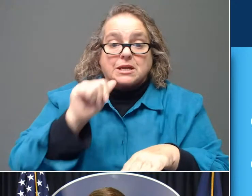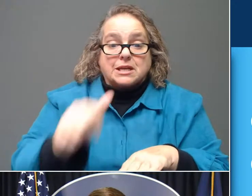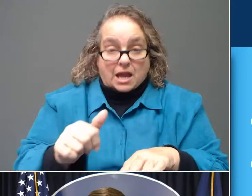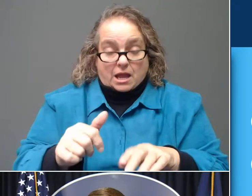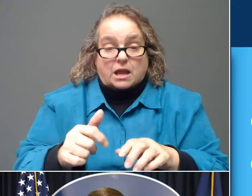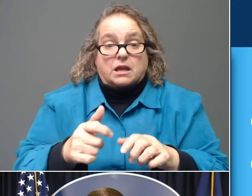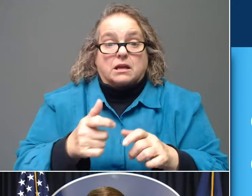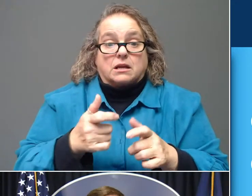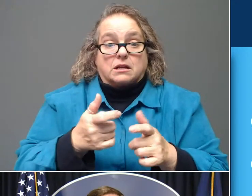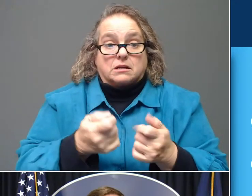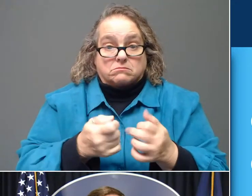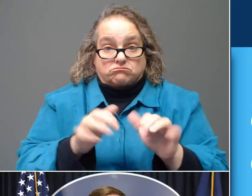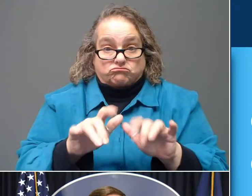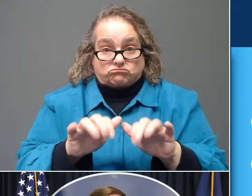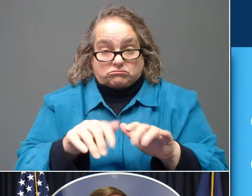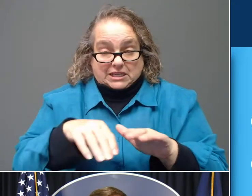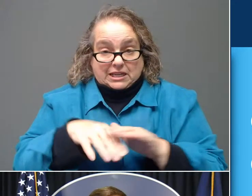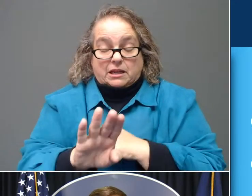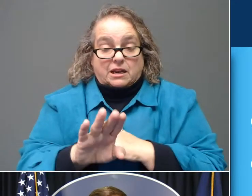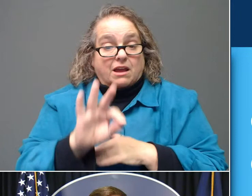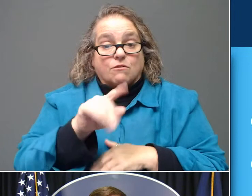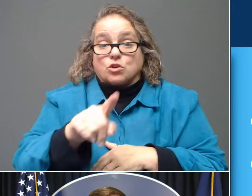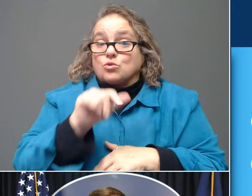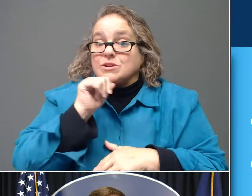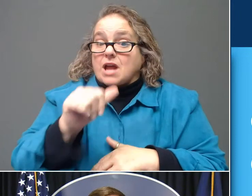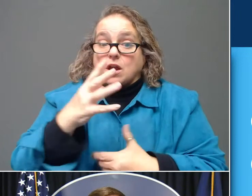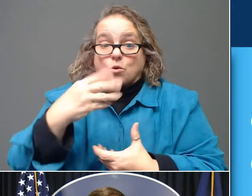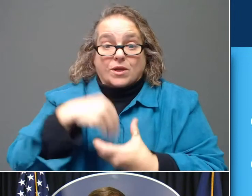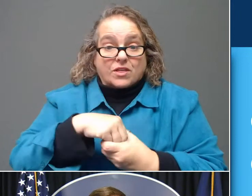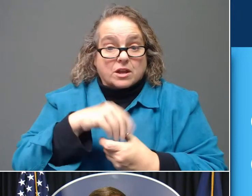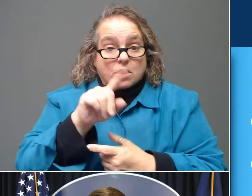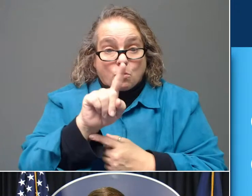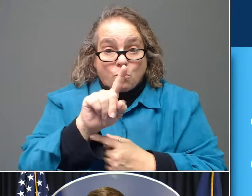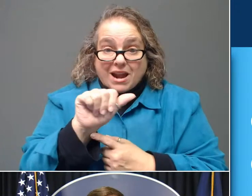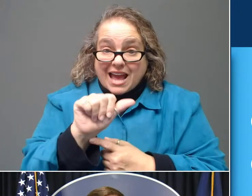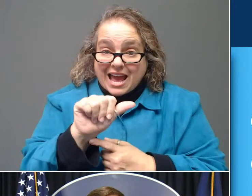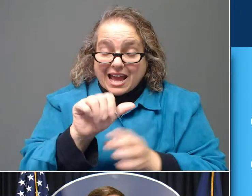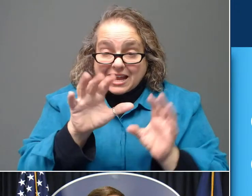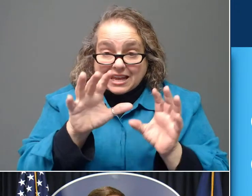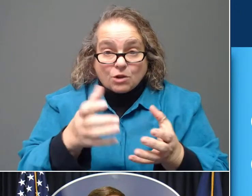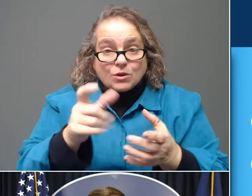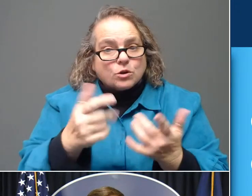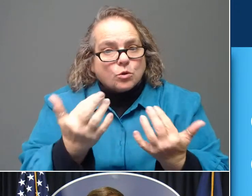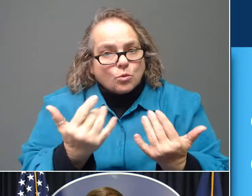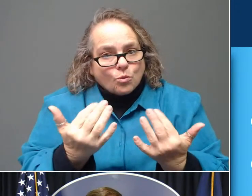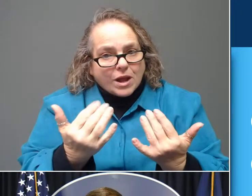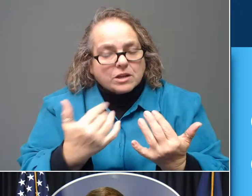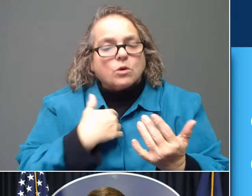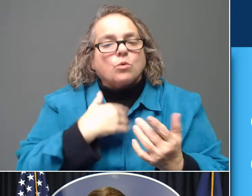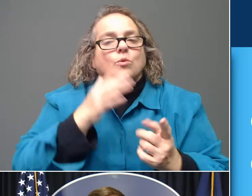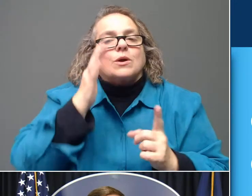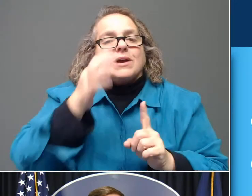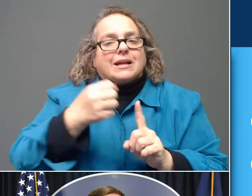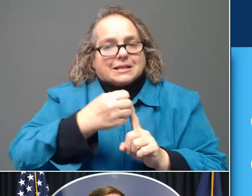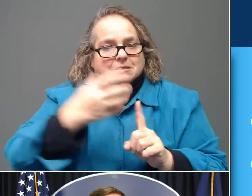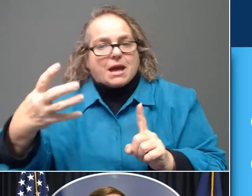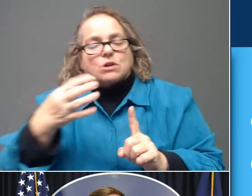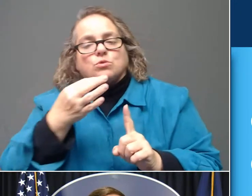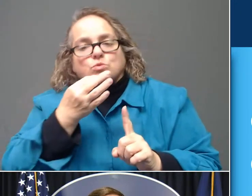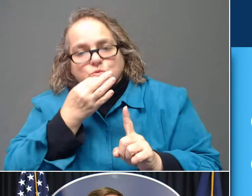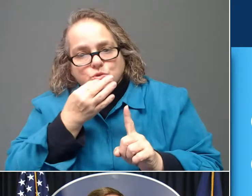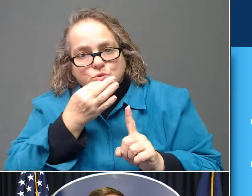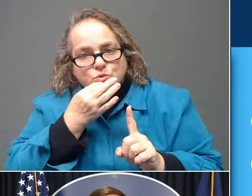that category or 1A, we need you to wait. We'll be able to expand soon. And we've already told all of our